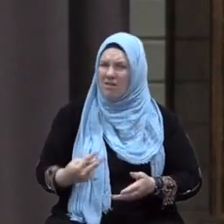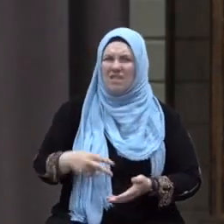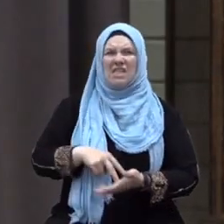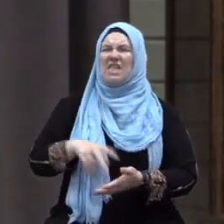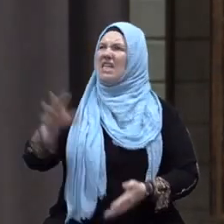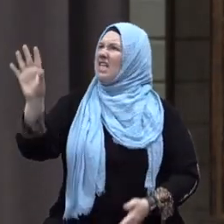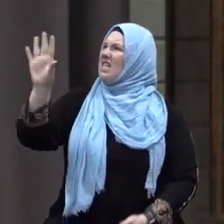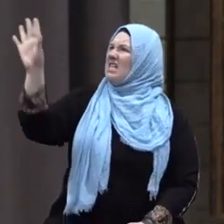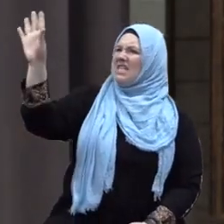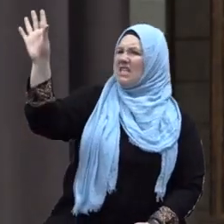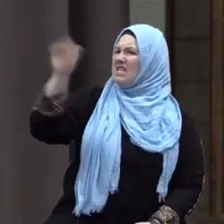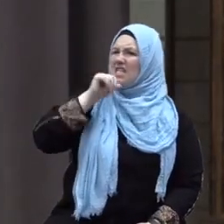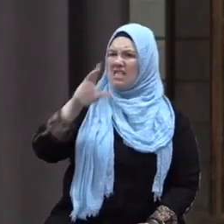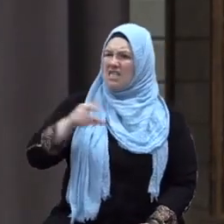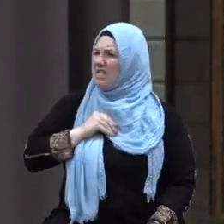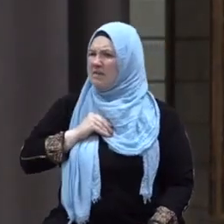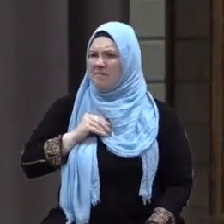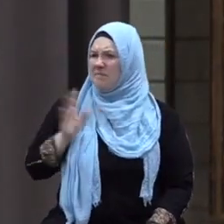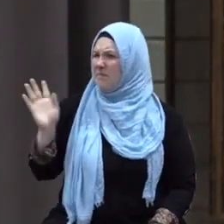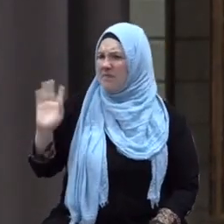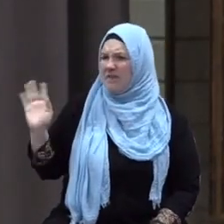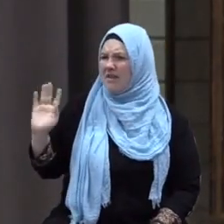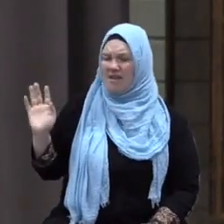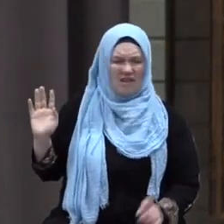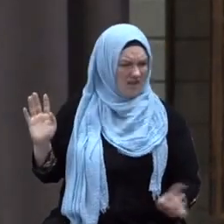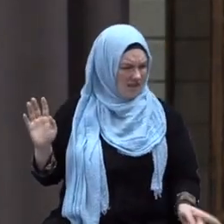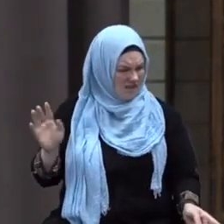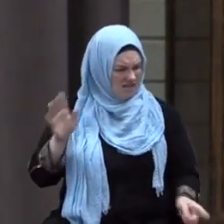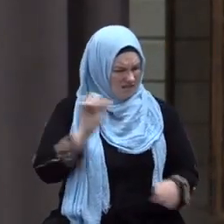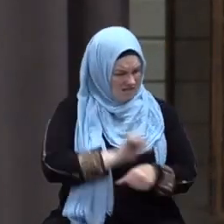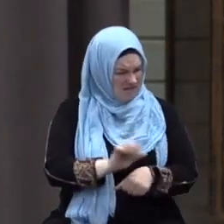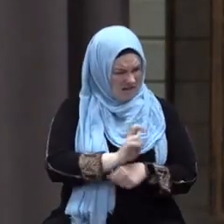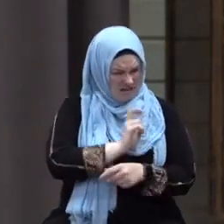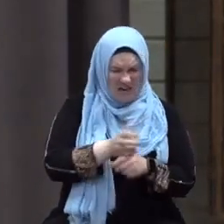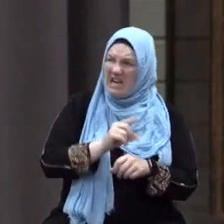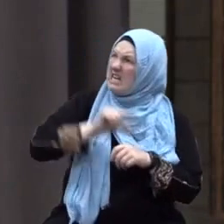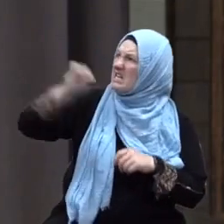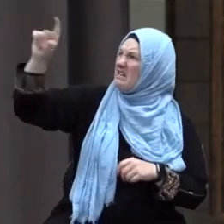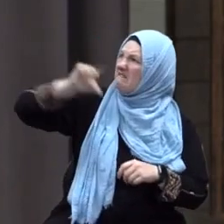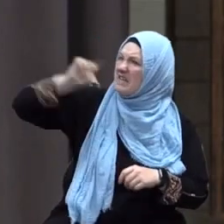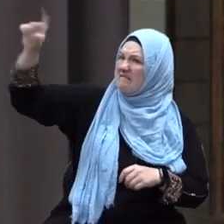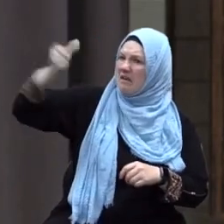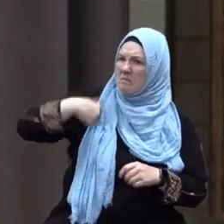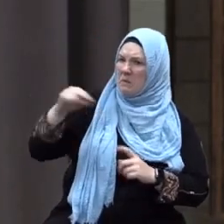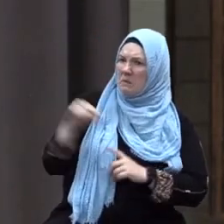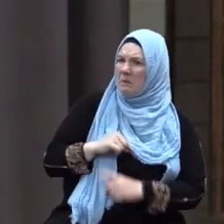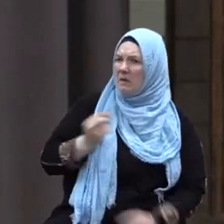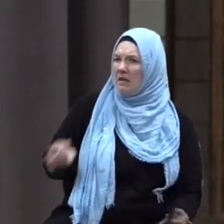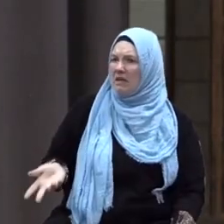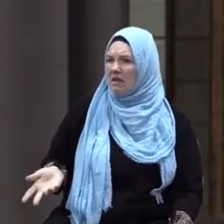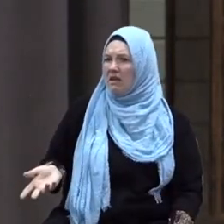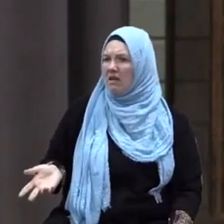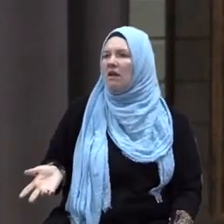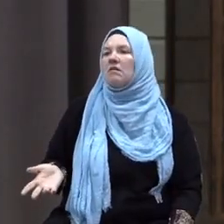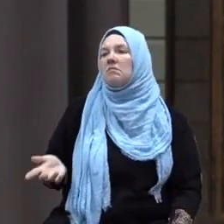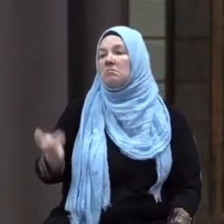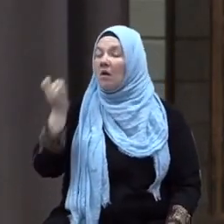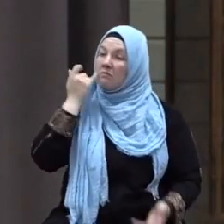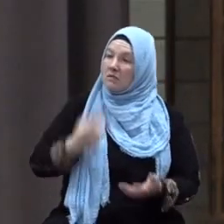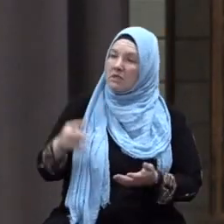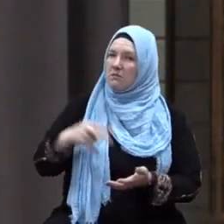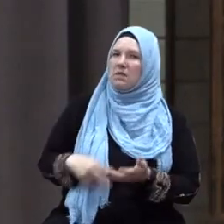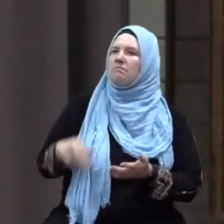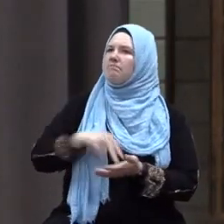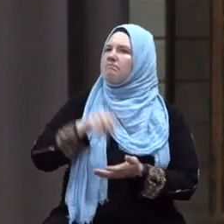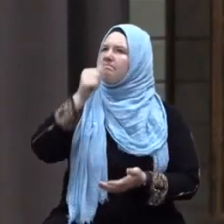rights are not going to be left with the least. Eventually, they will succeed, even after